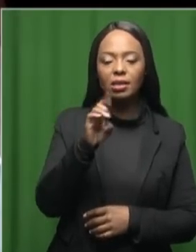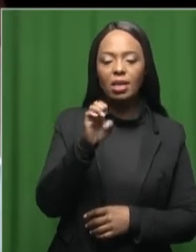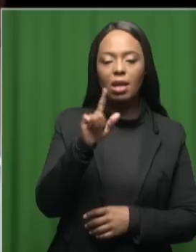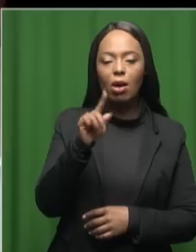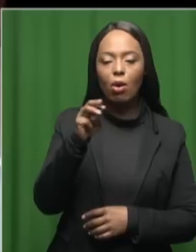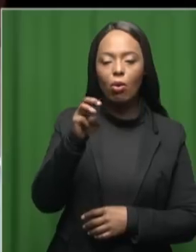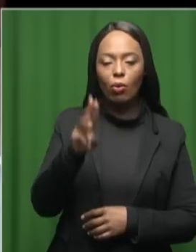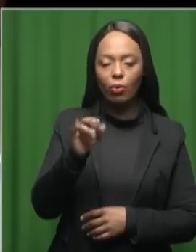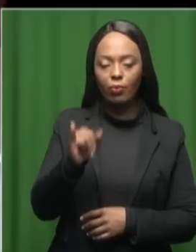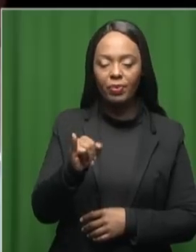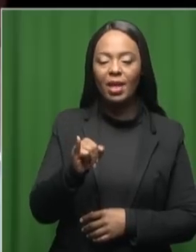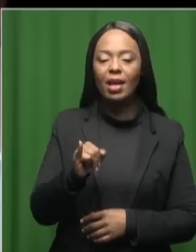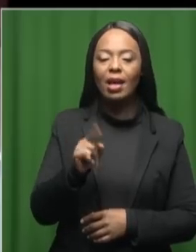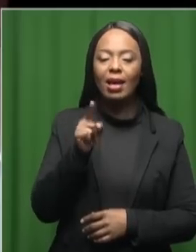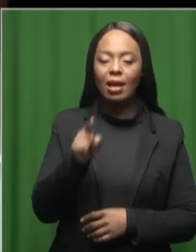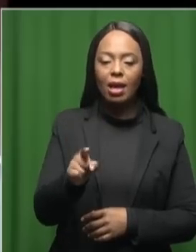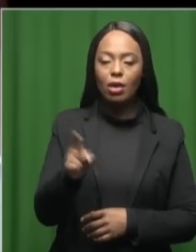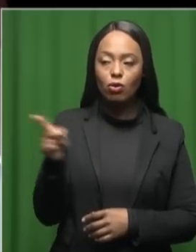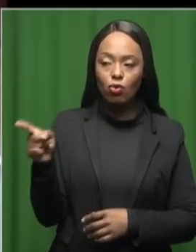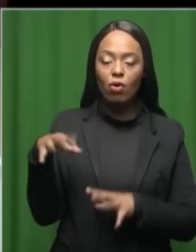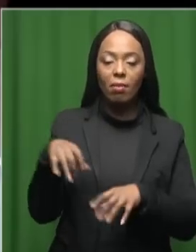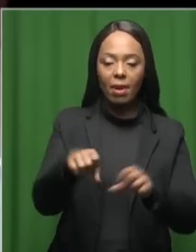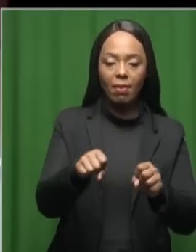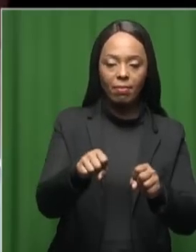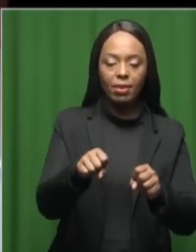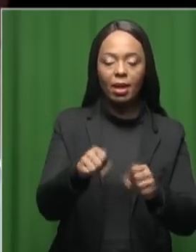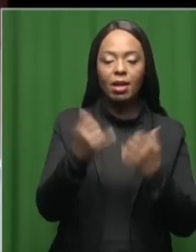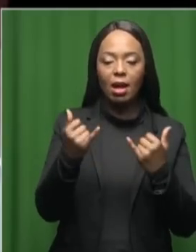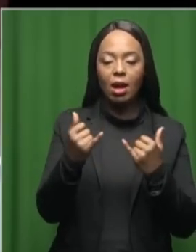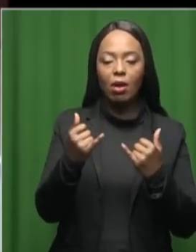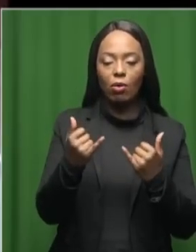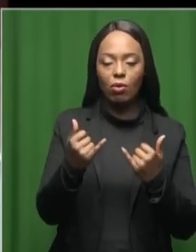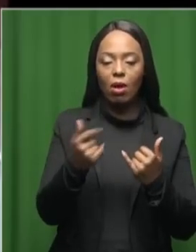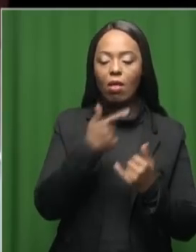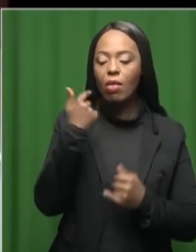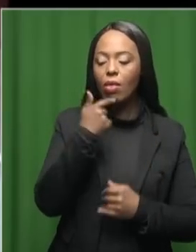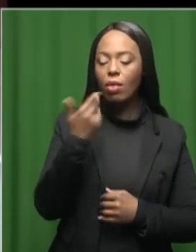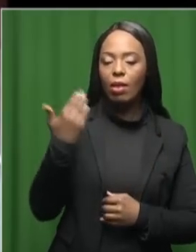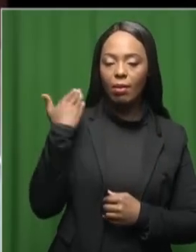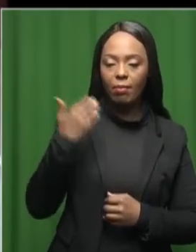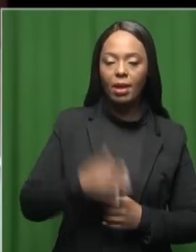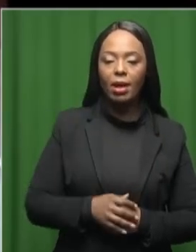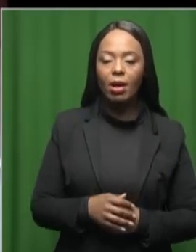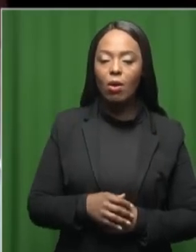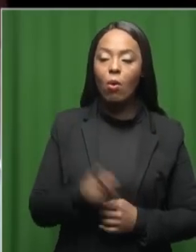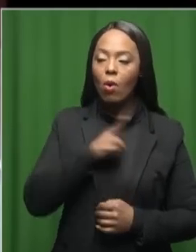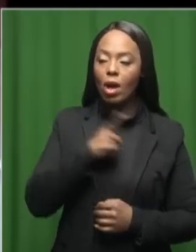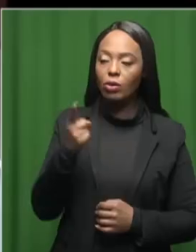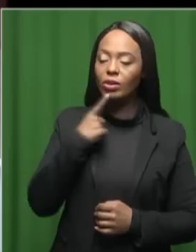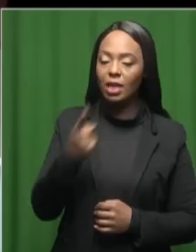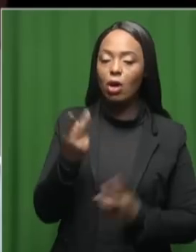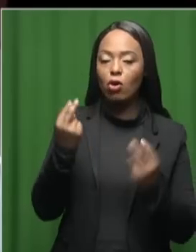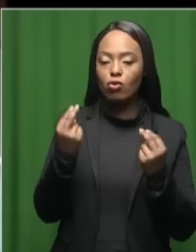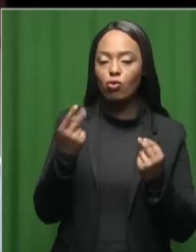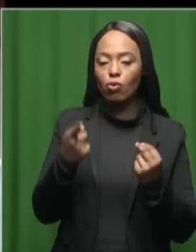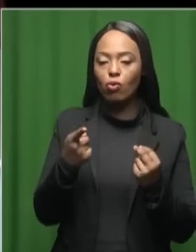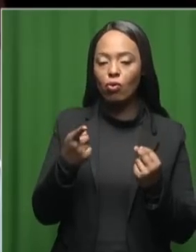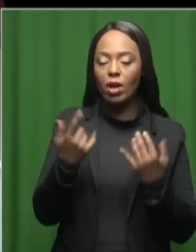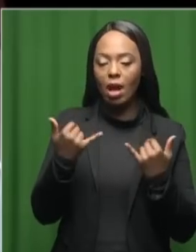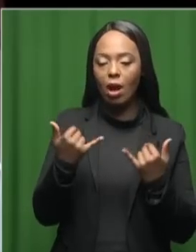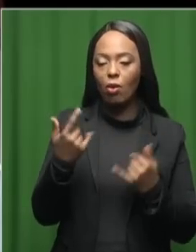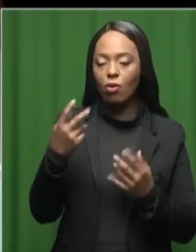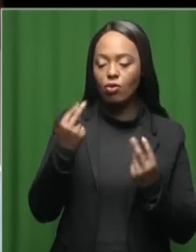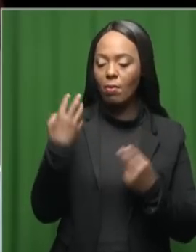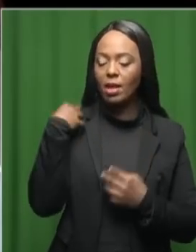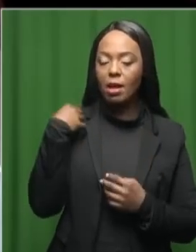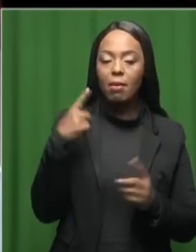You have just taken it over, and as you say, this was not happening during your time because you're new to this portfolio. But this is nothing